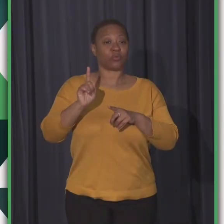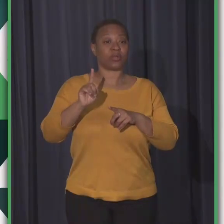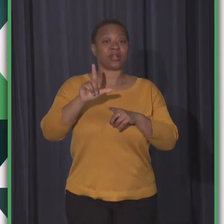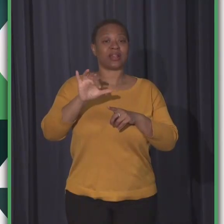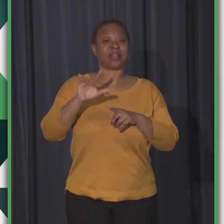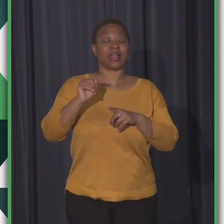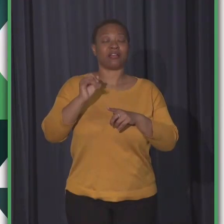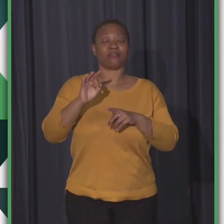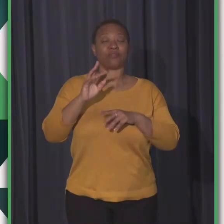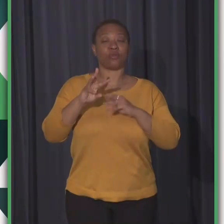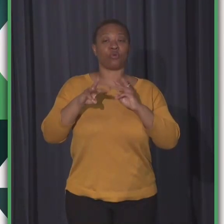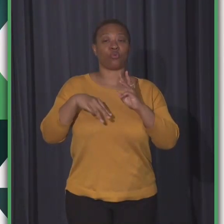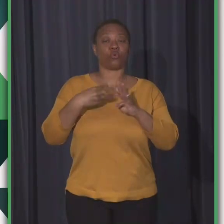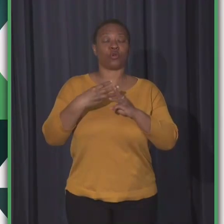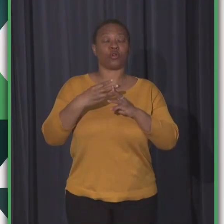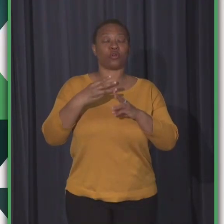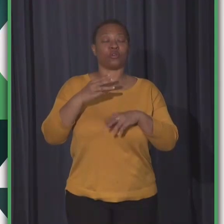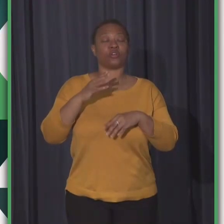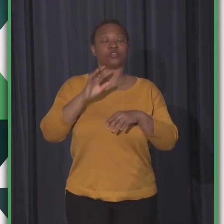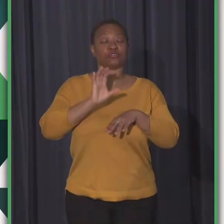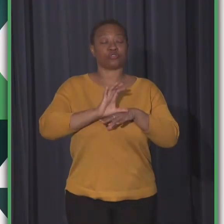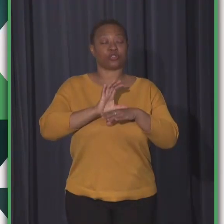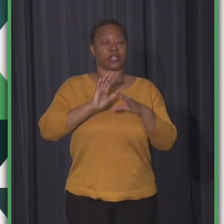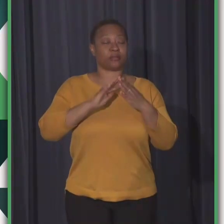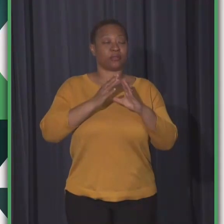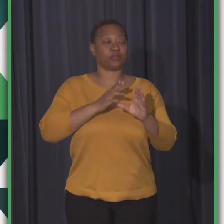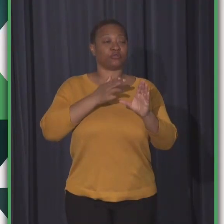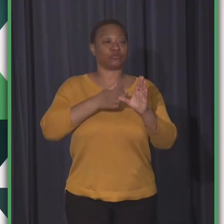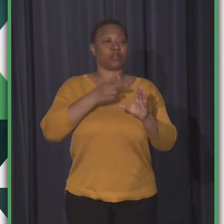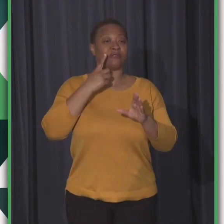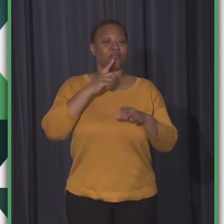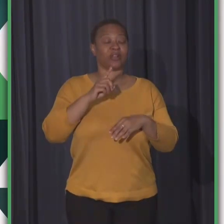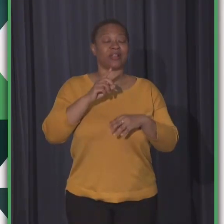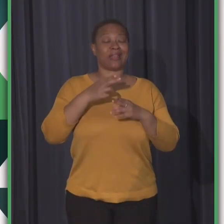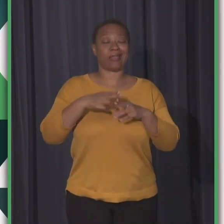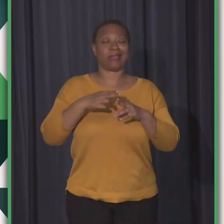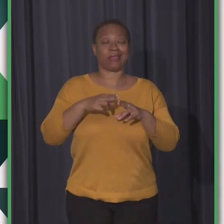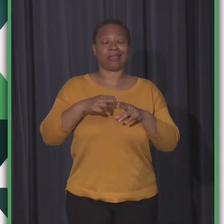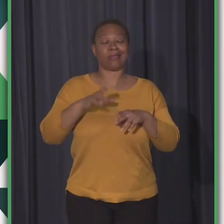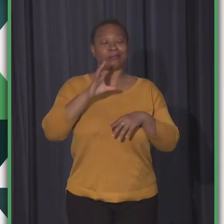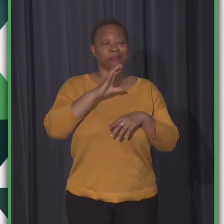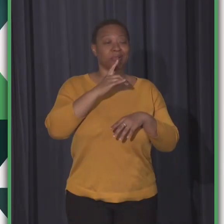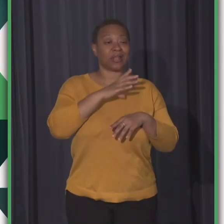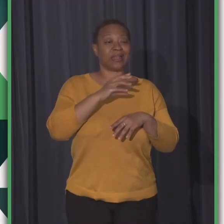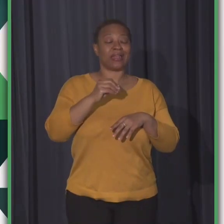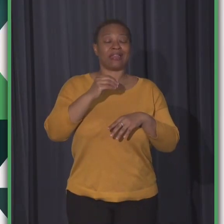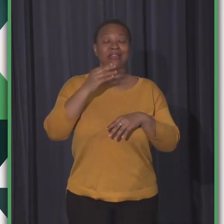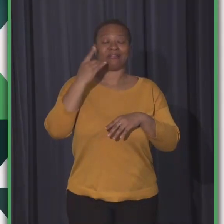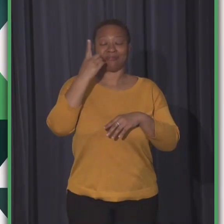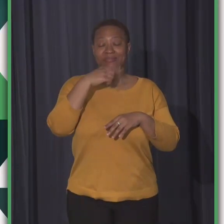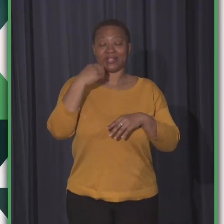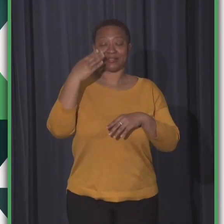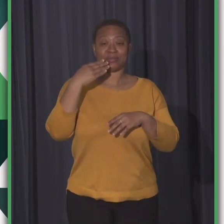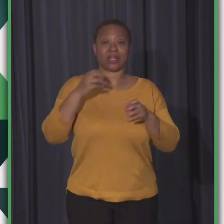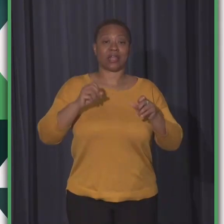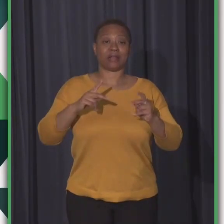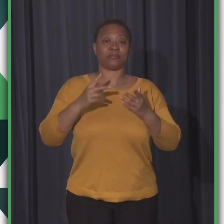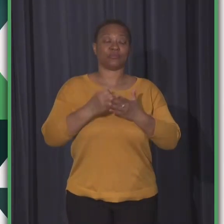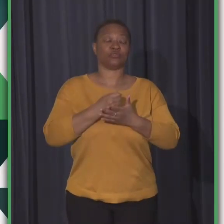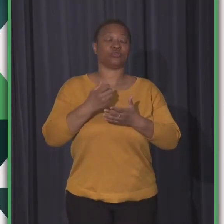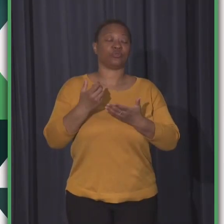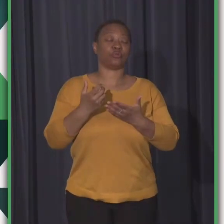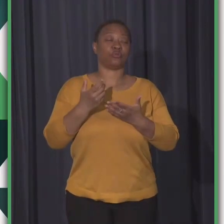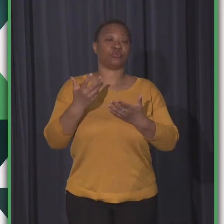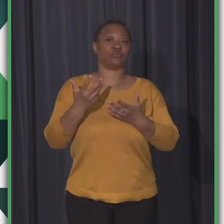World Church. The community can join the precinct for egg hunting, face painting, and an opportunity to win a new